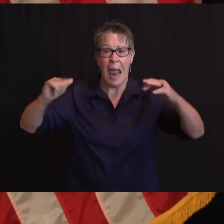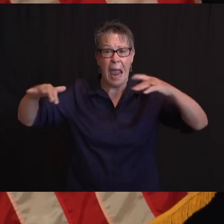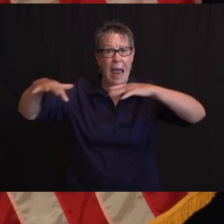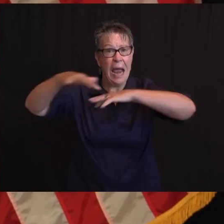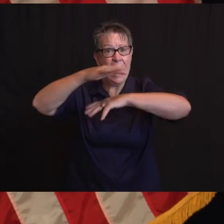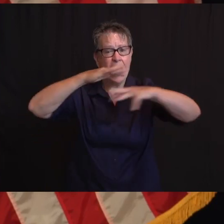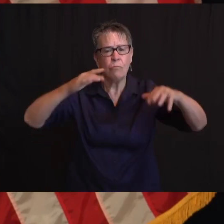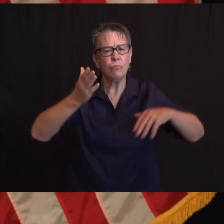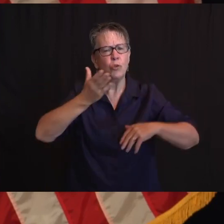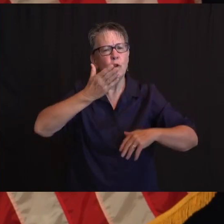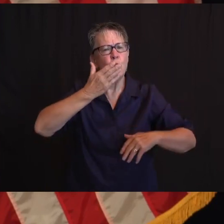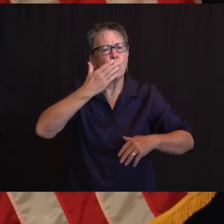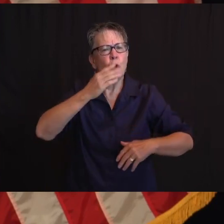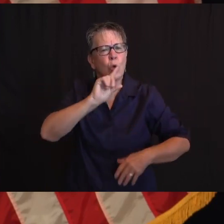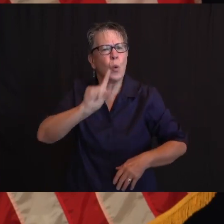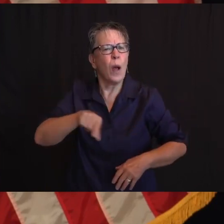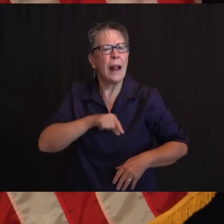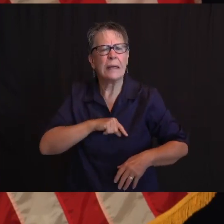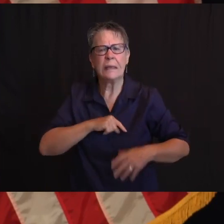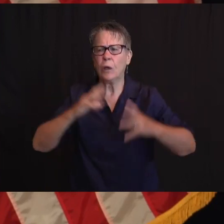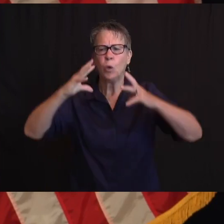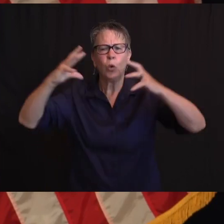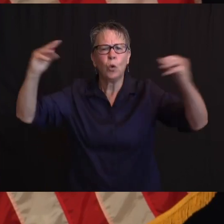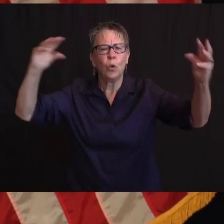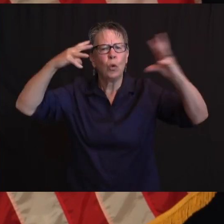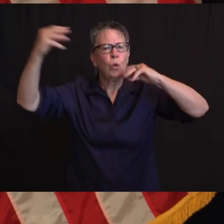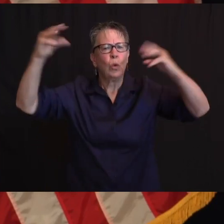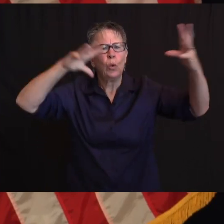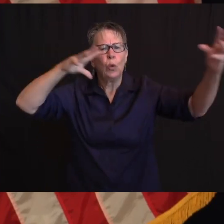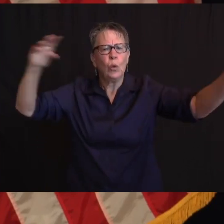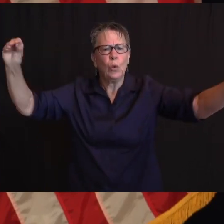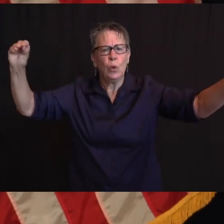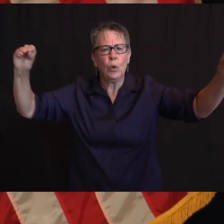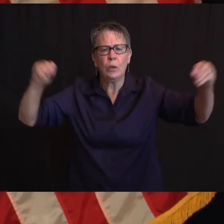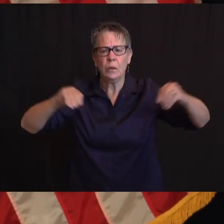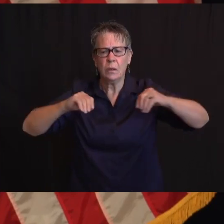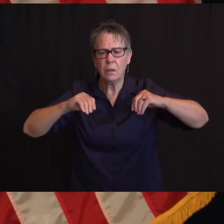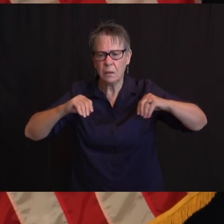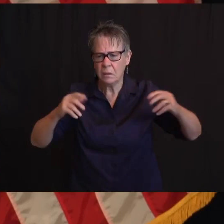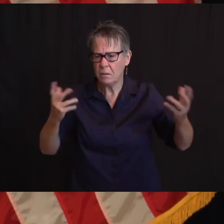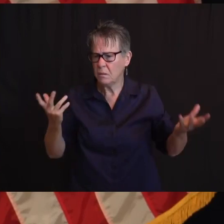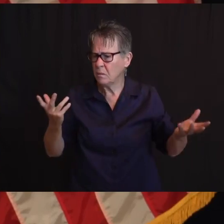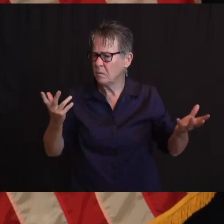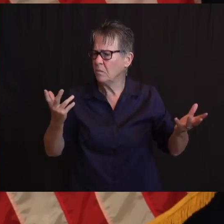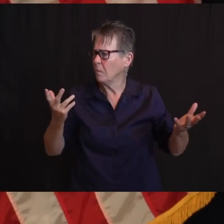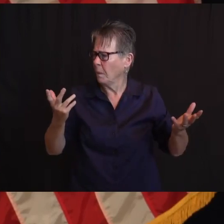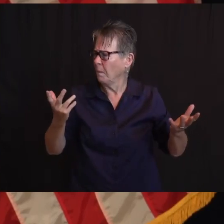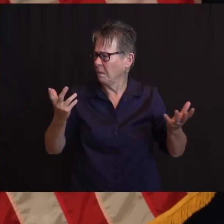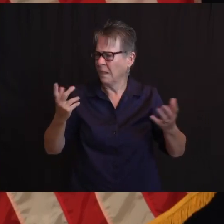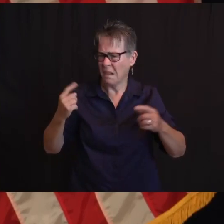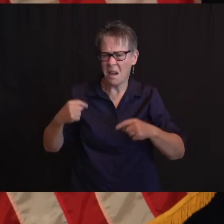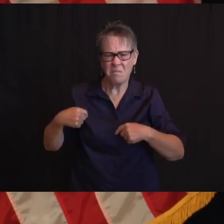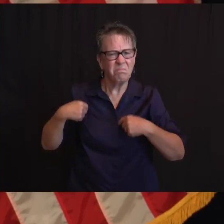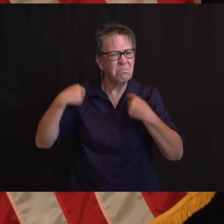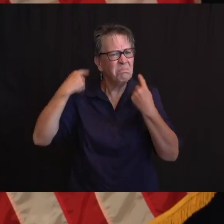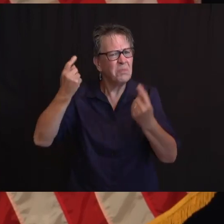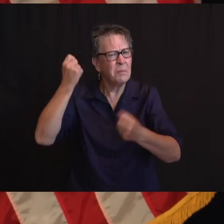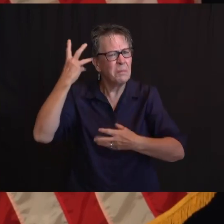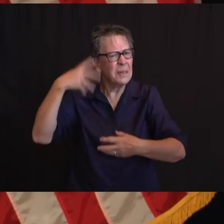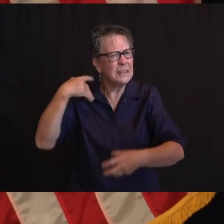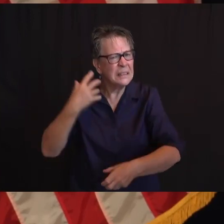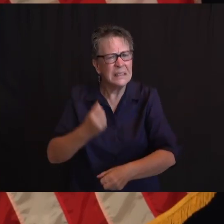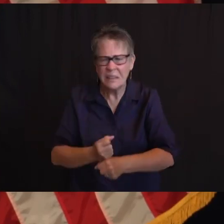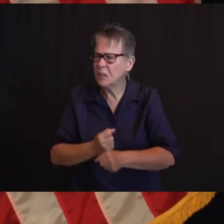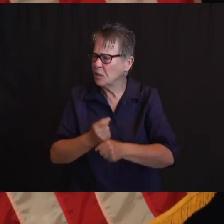12:100-13. And, that particular indoor air standard sets forth a lot of different guidance for school districts